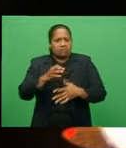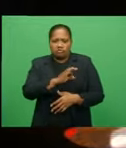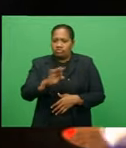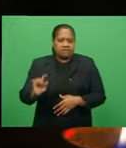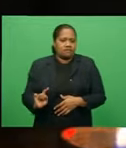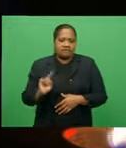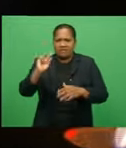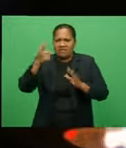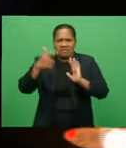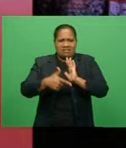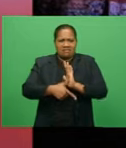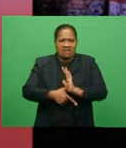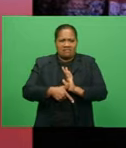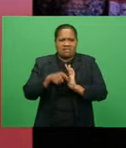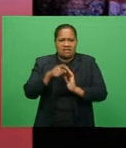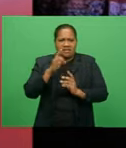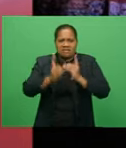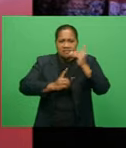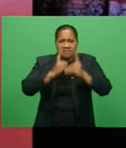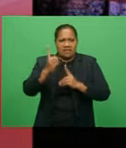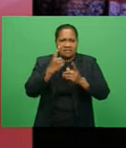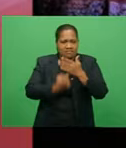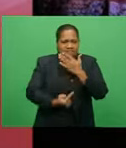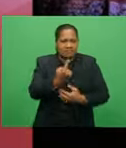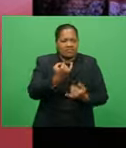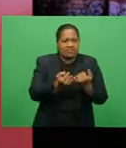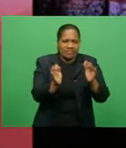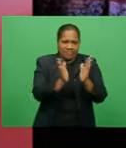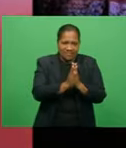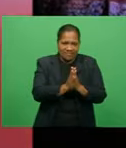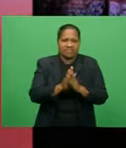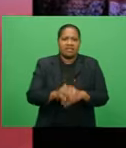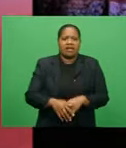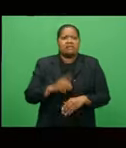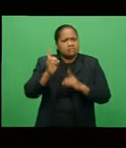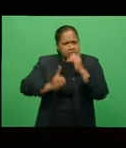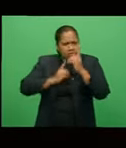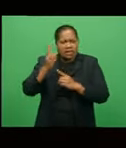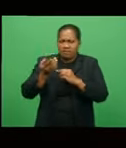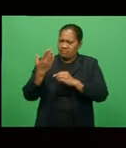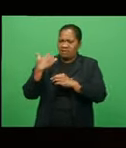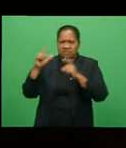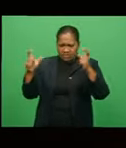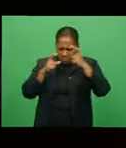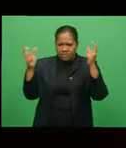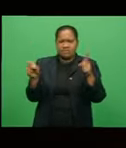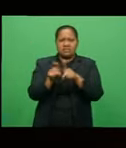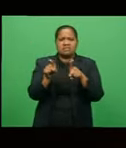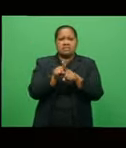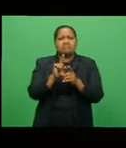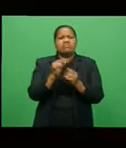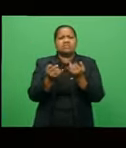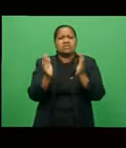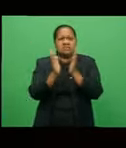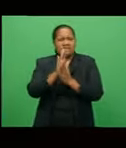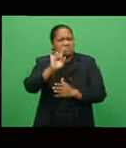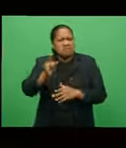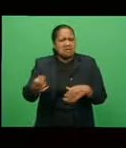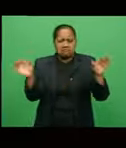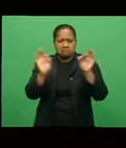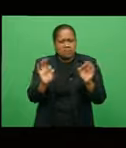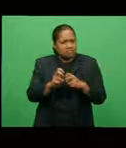Light falls on a Sunday. Diwali had been celebrated in past also on Sundays, but we never had problems.